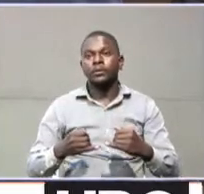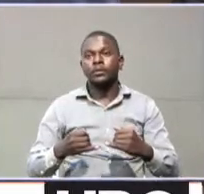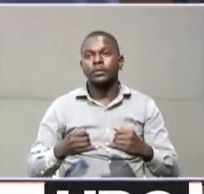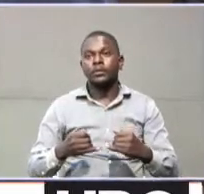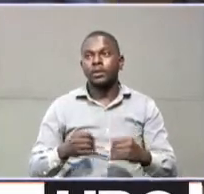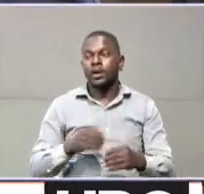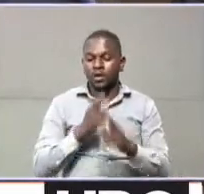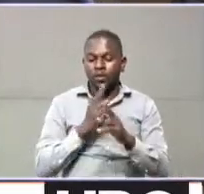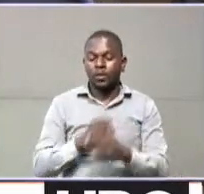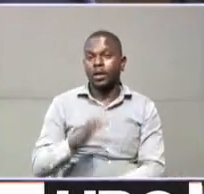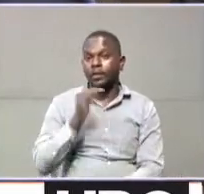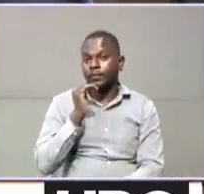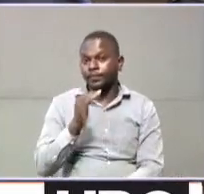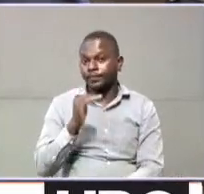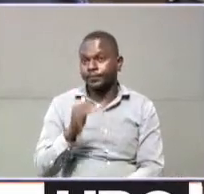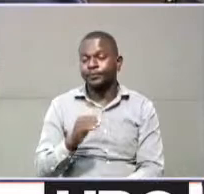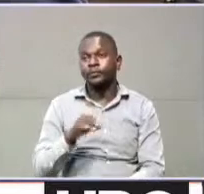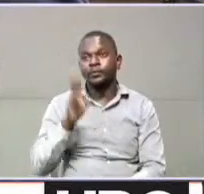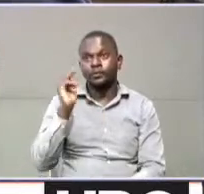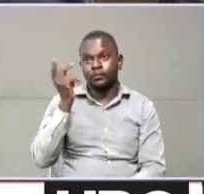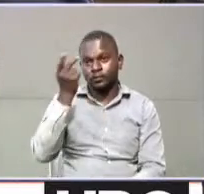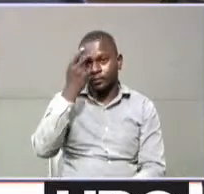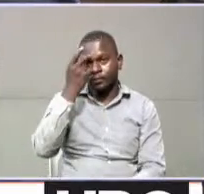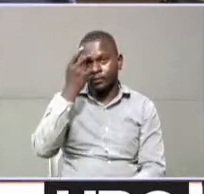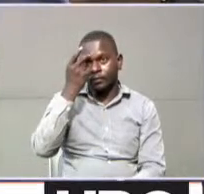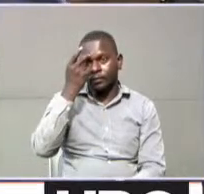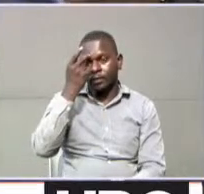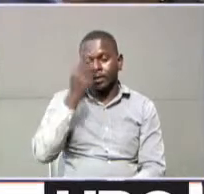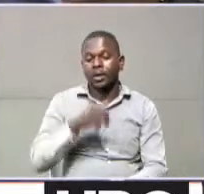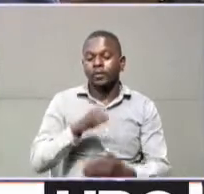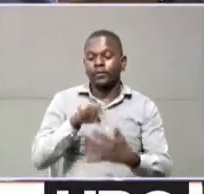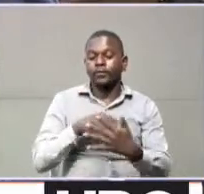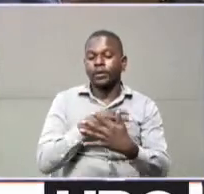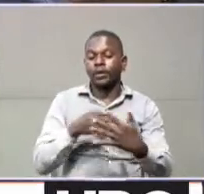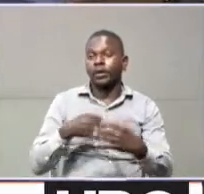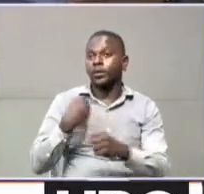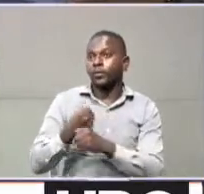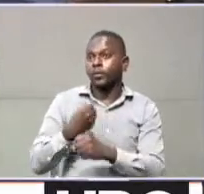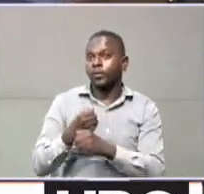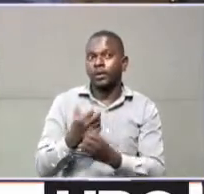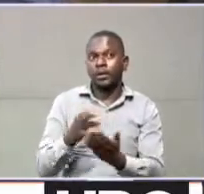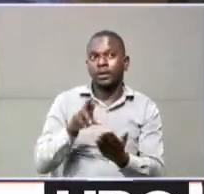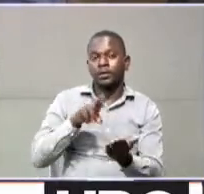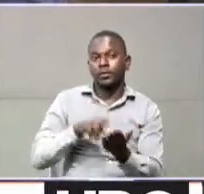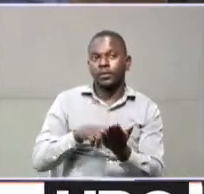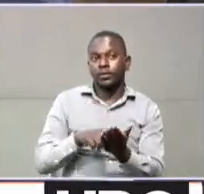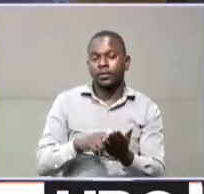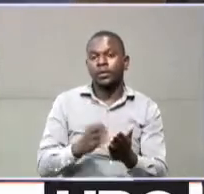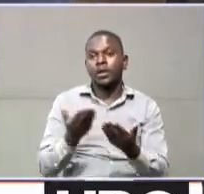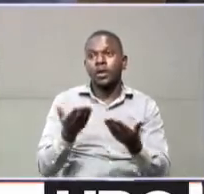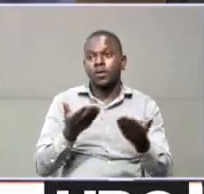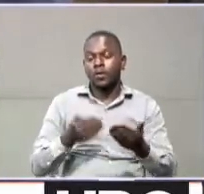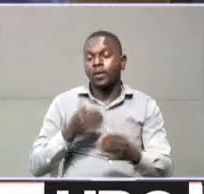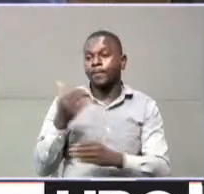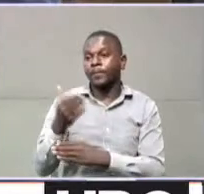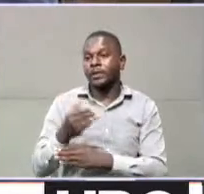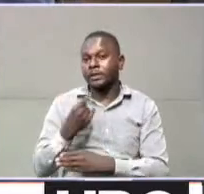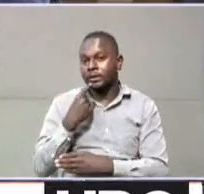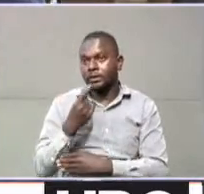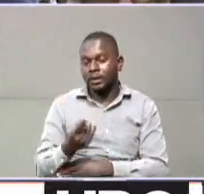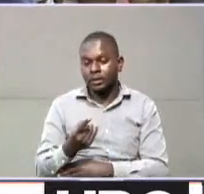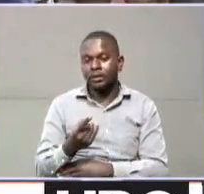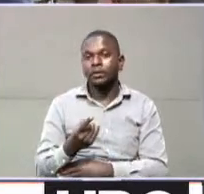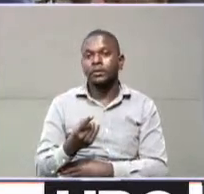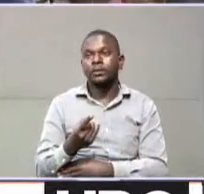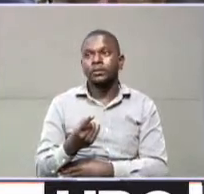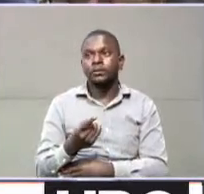mr speaker there is a policy a policy framework which is on record here where the minister was saying